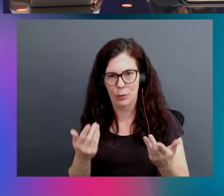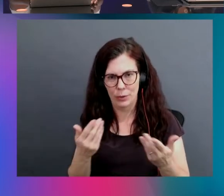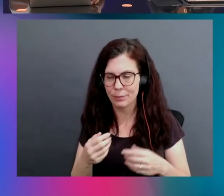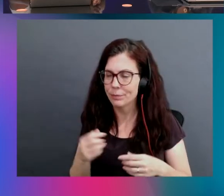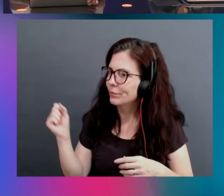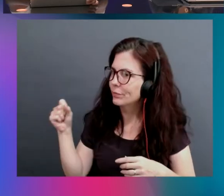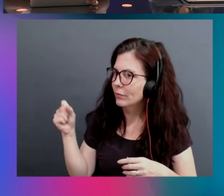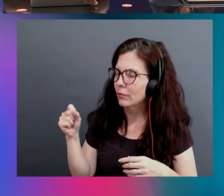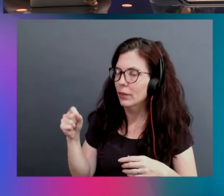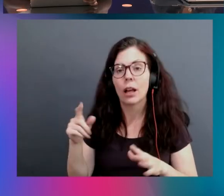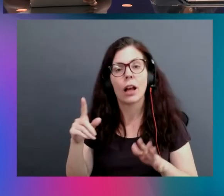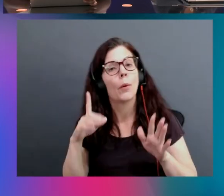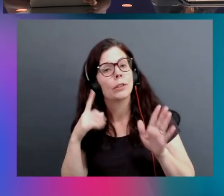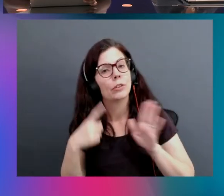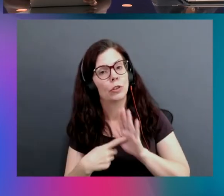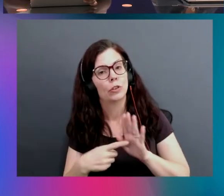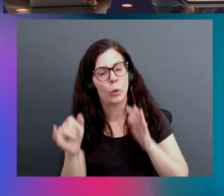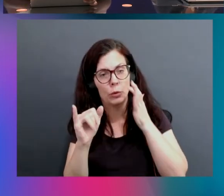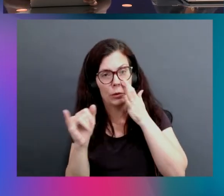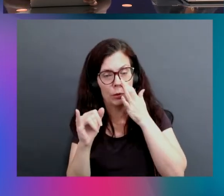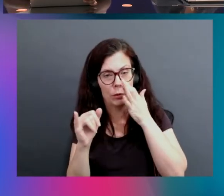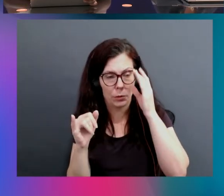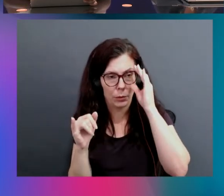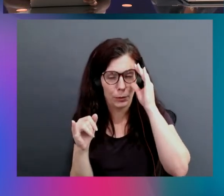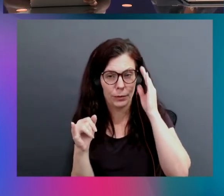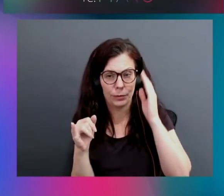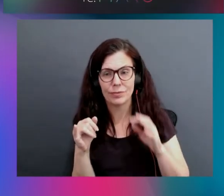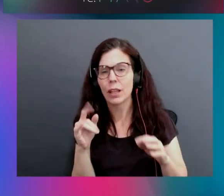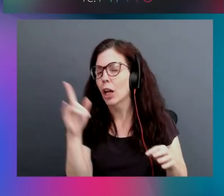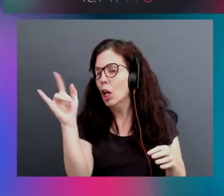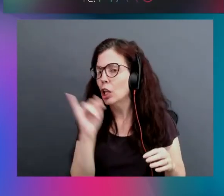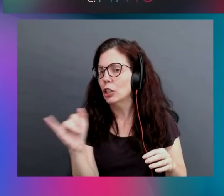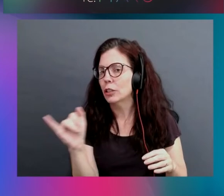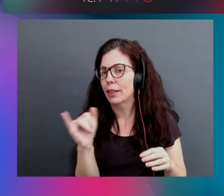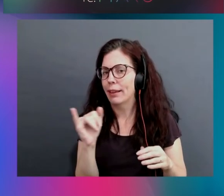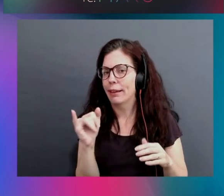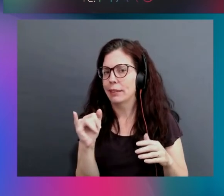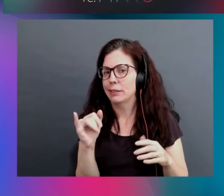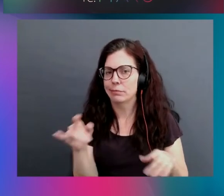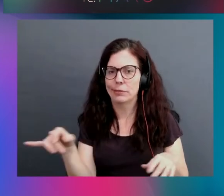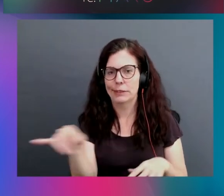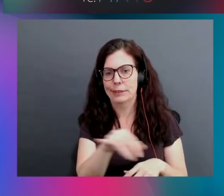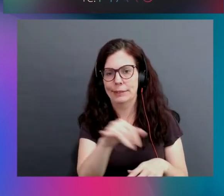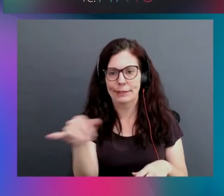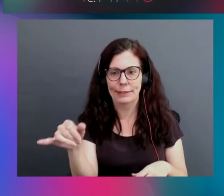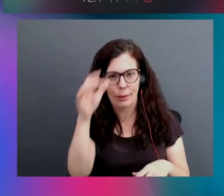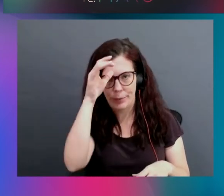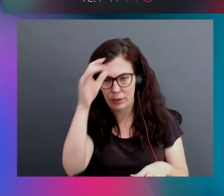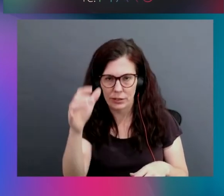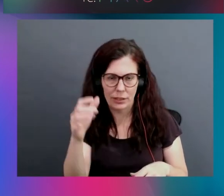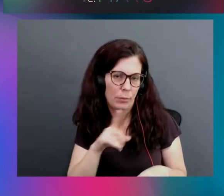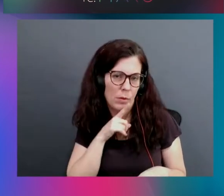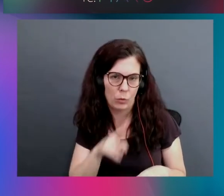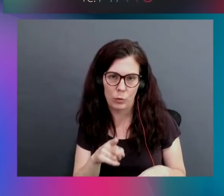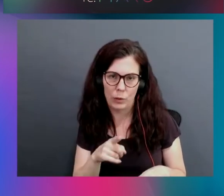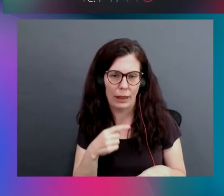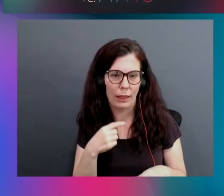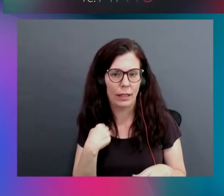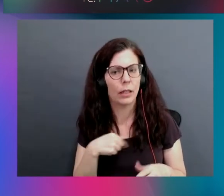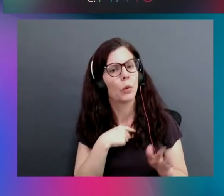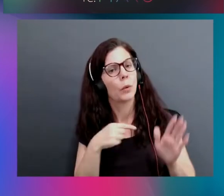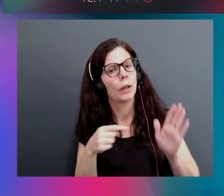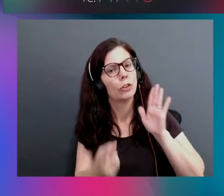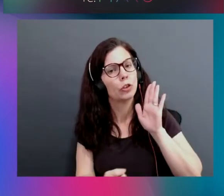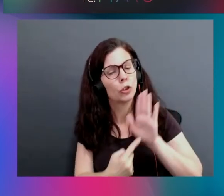to show you really quick. It looks basically the same. We're really just showing